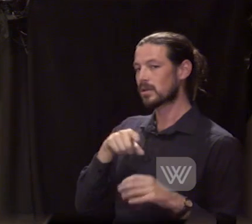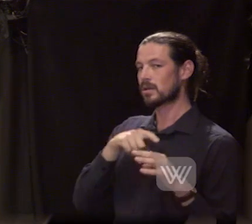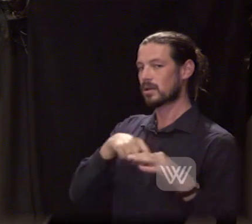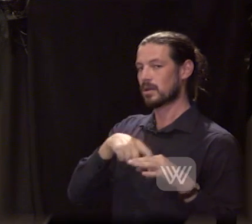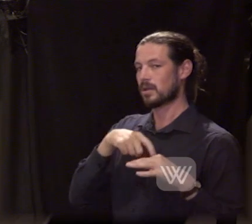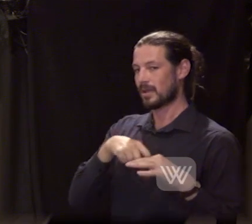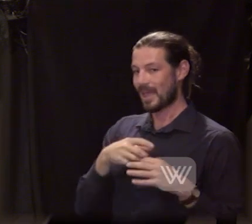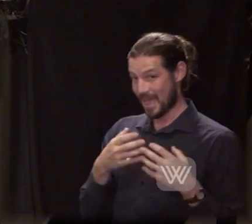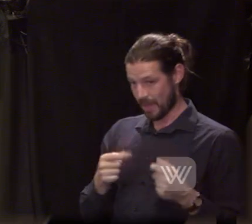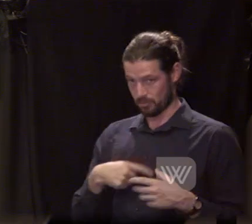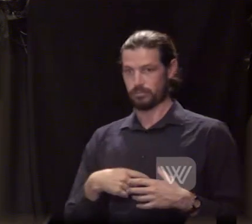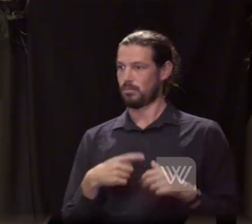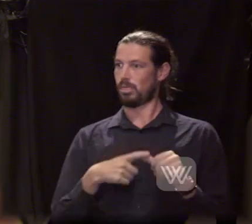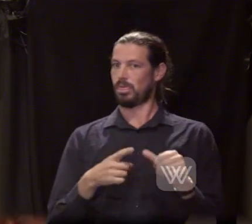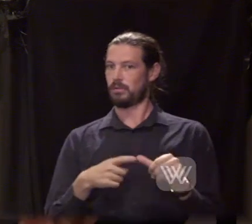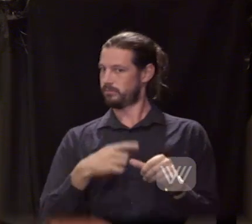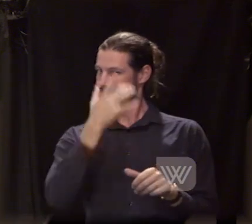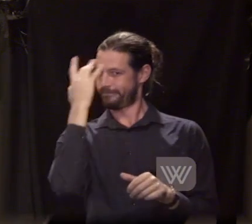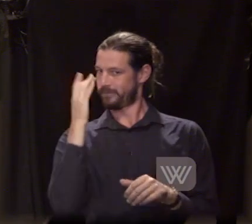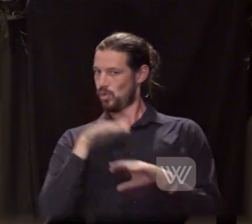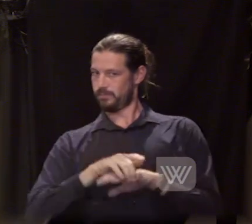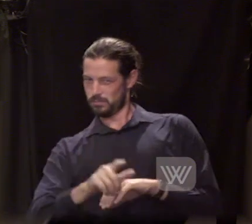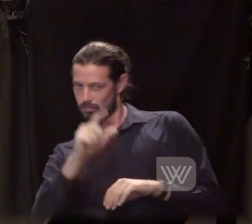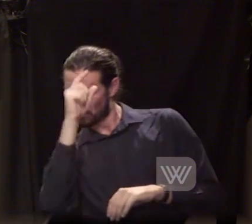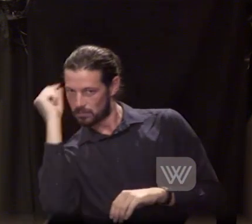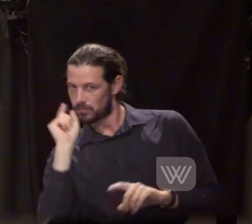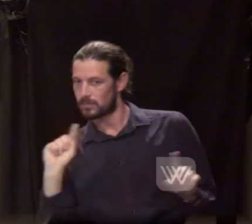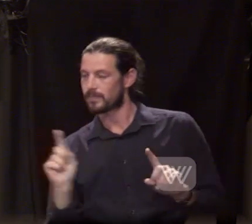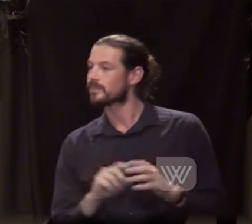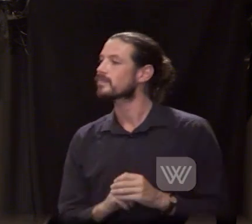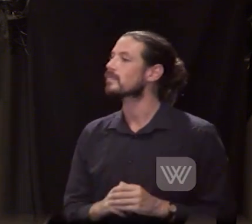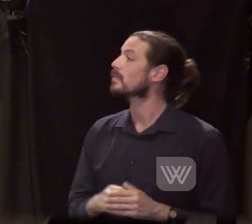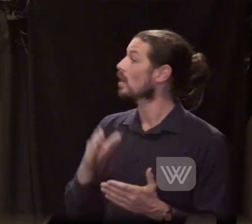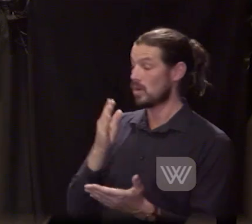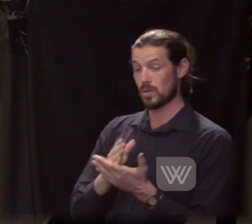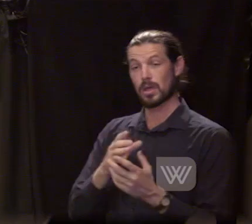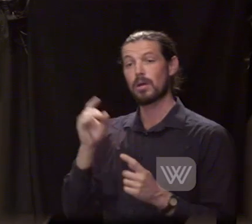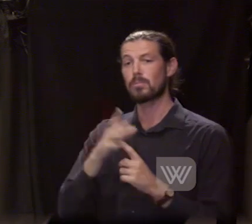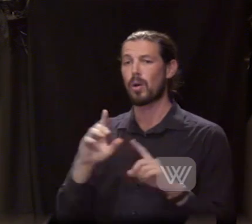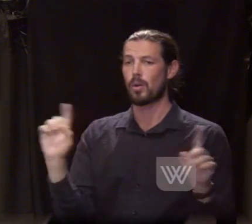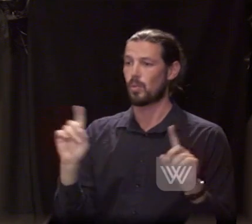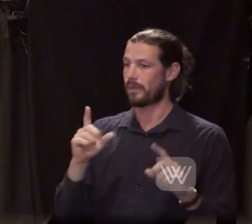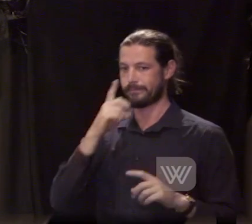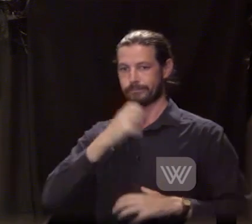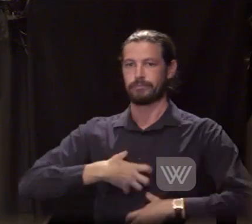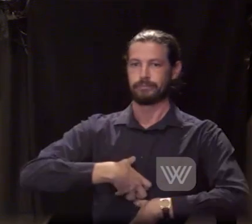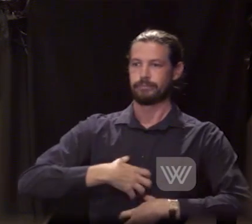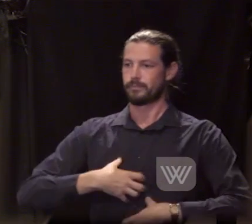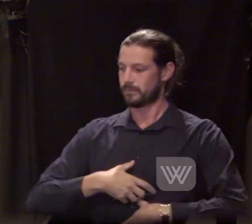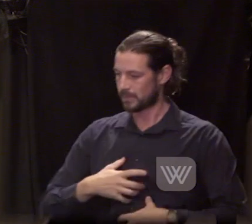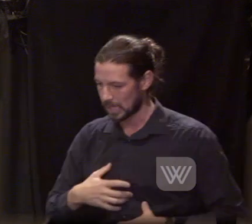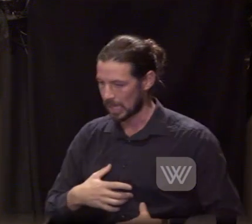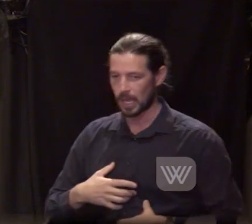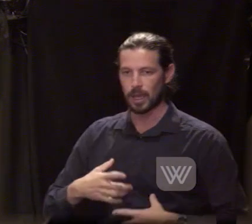But some of the good qualities that we would look for are people that are adaptable. You have to be able to come